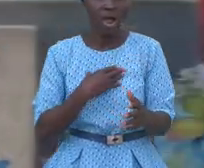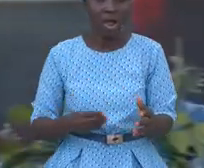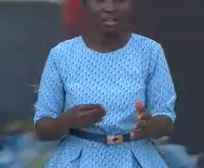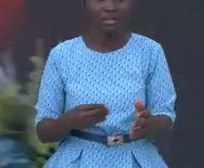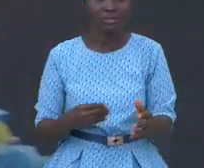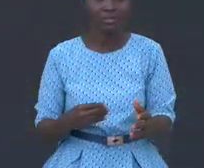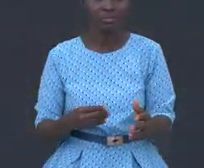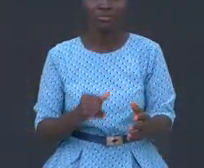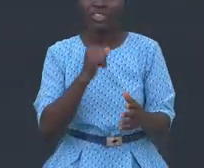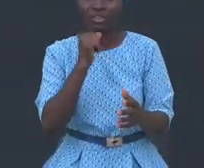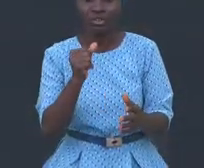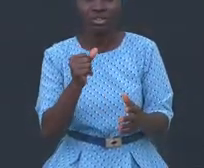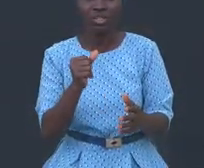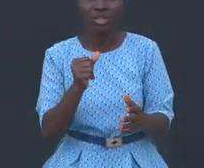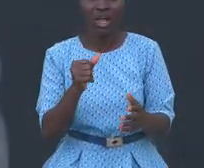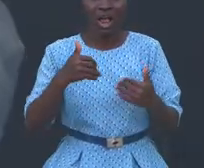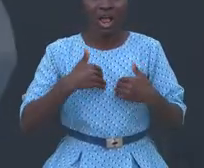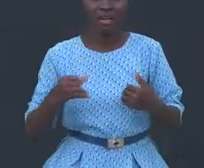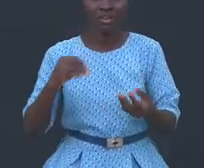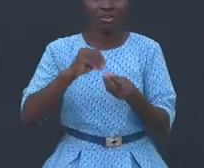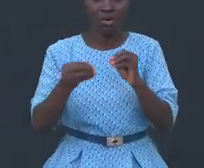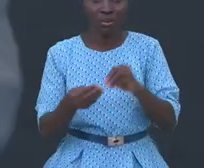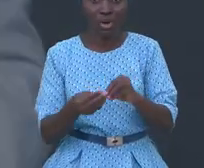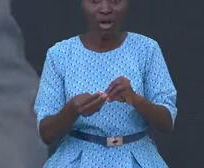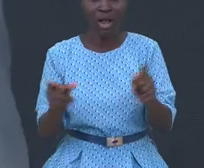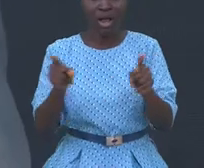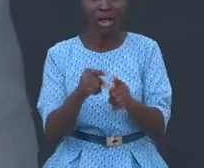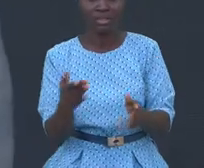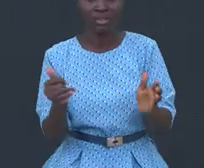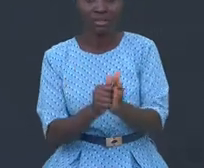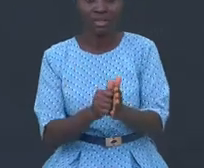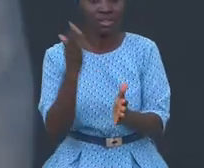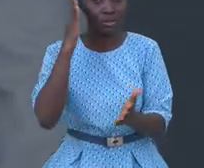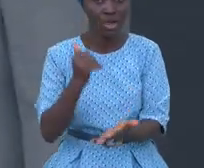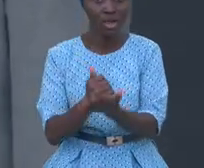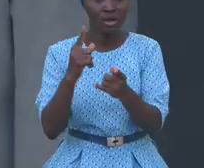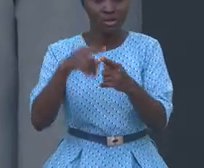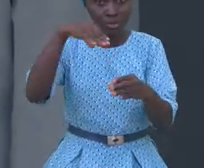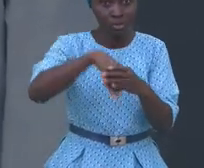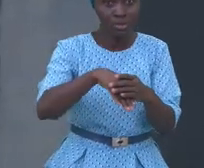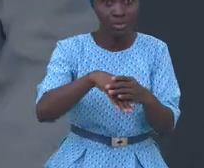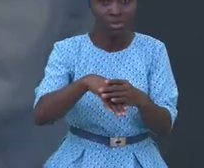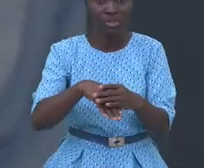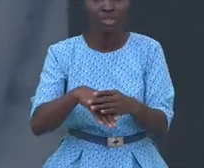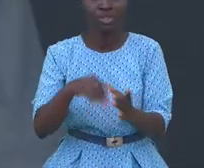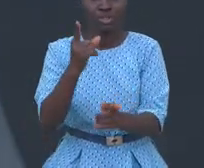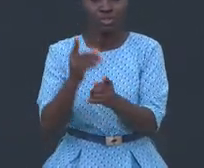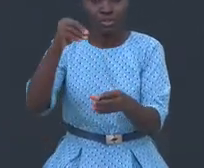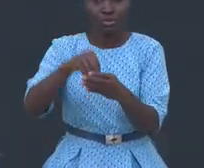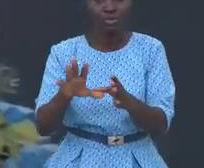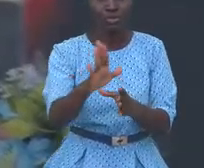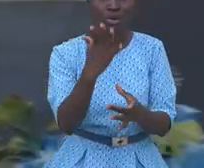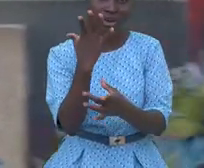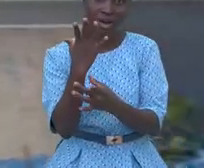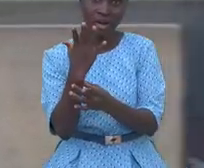having numbers as the thing that will make you enter in, just put your fingerprint and